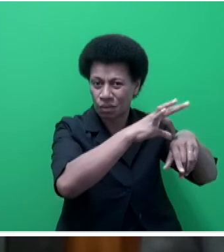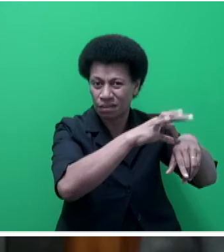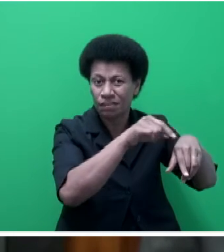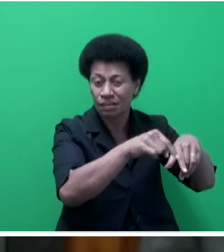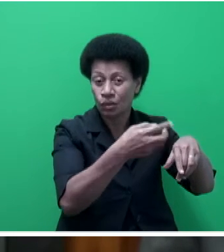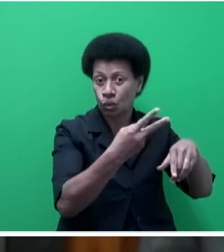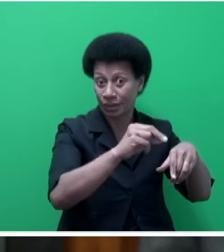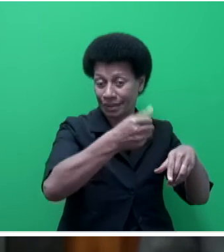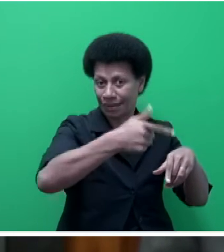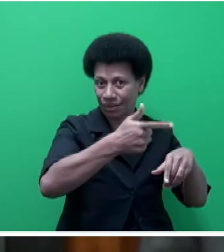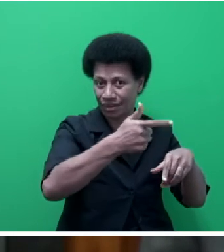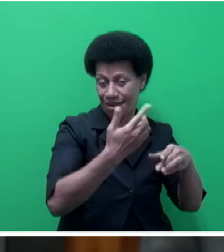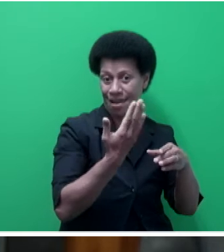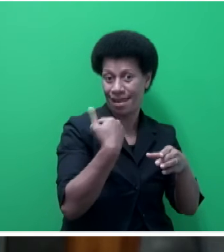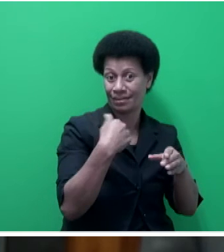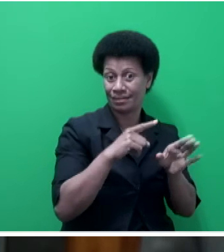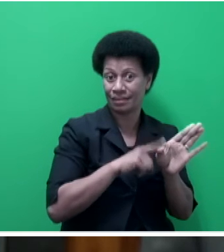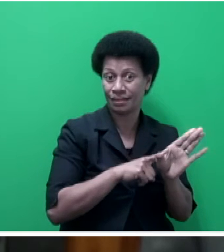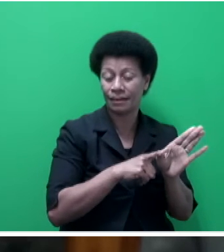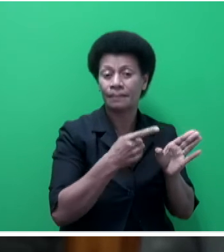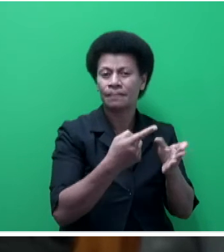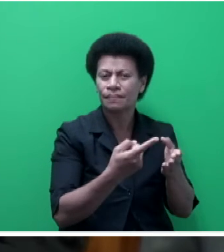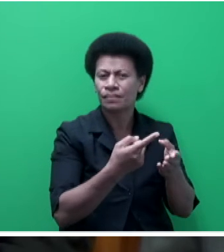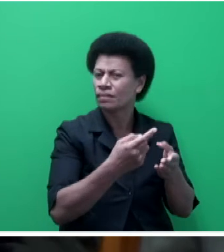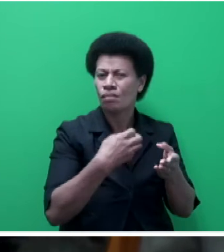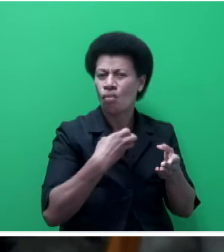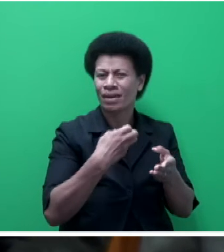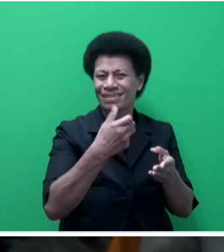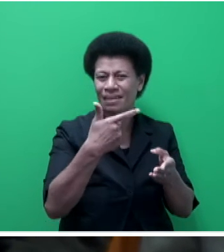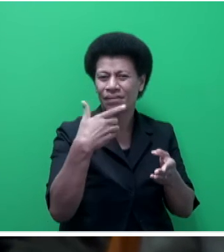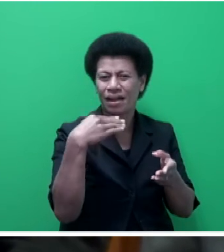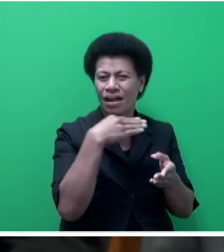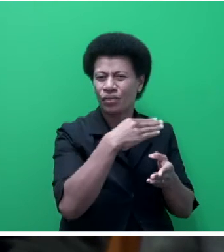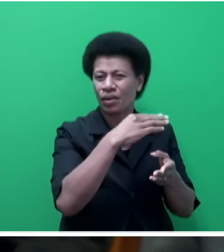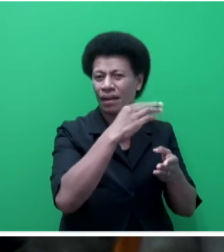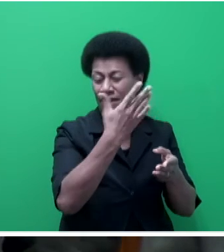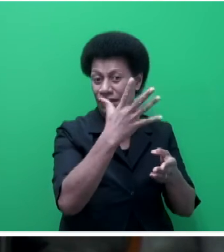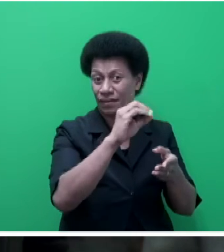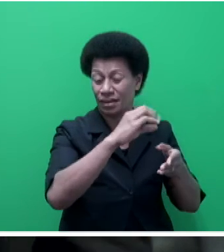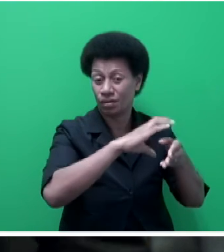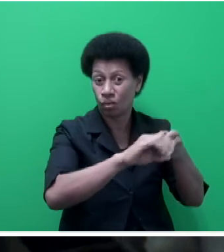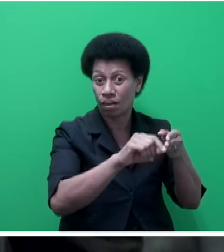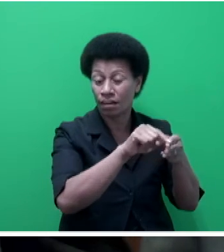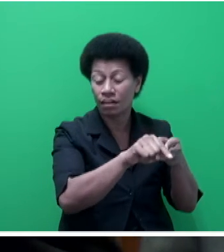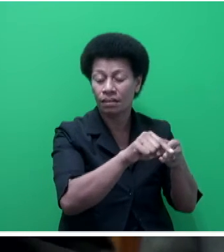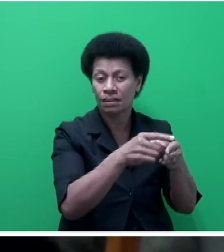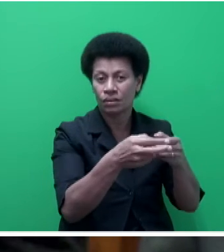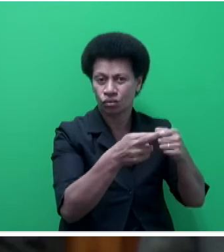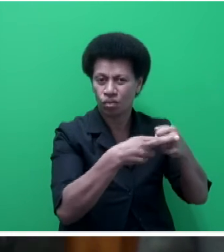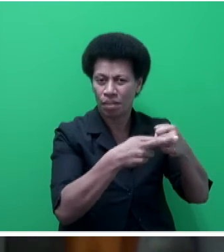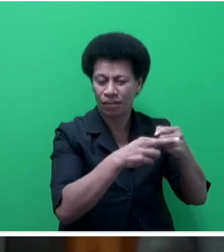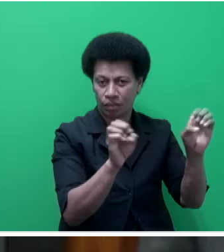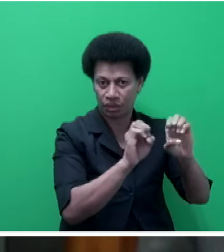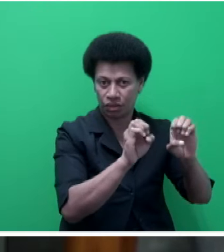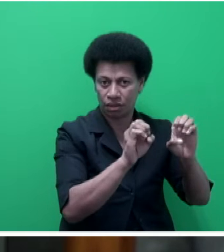2017, and last year, at more than $750,000, was the repairs and renovations done at the emergency department